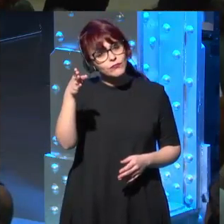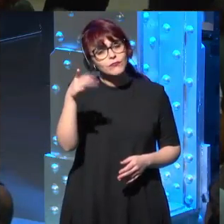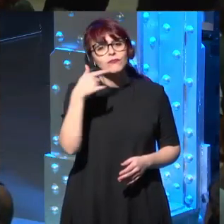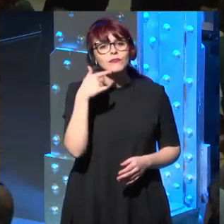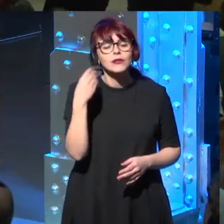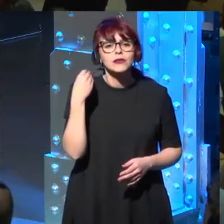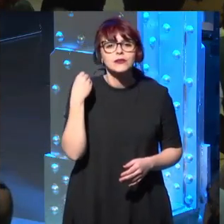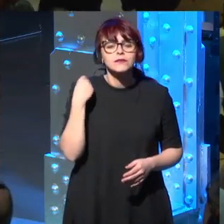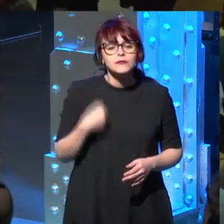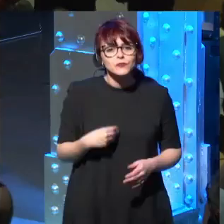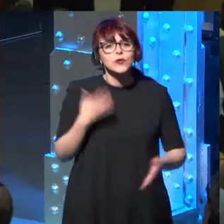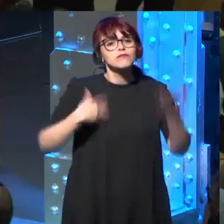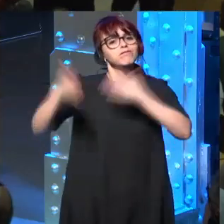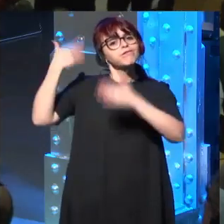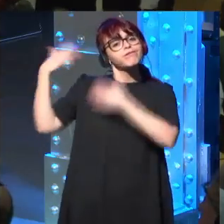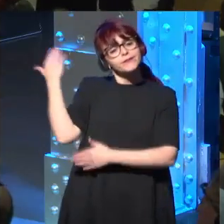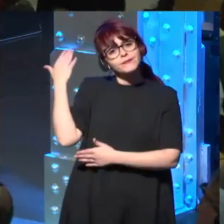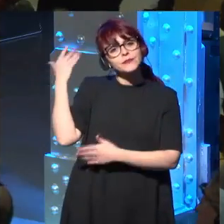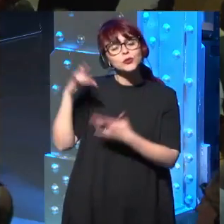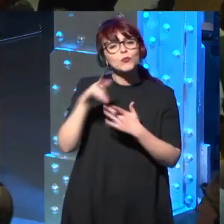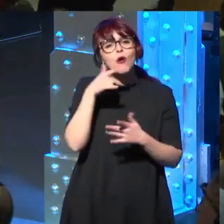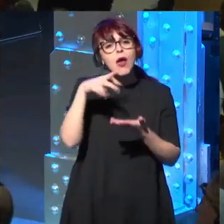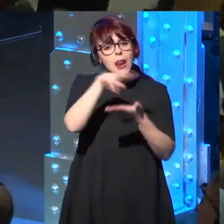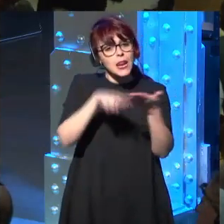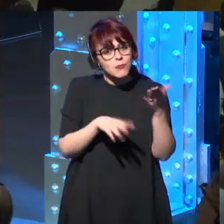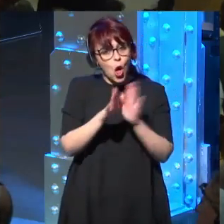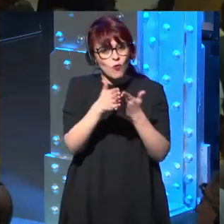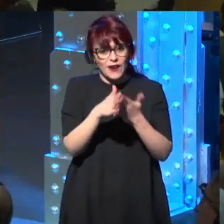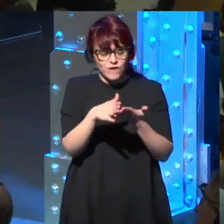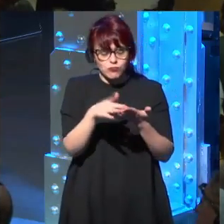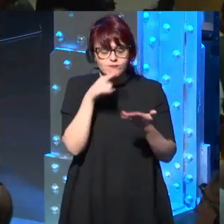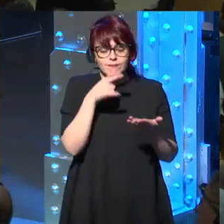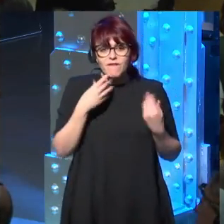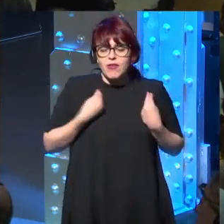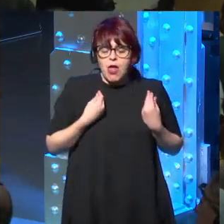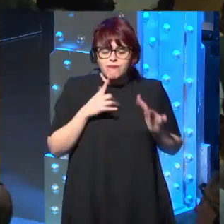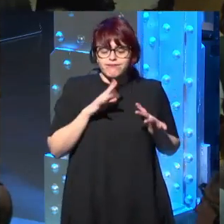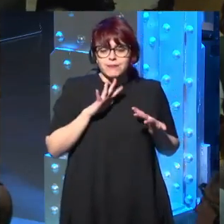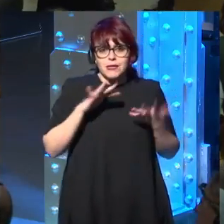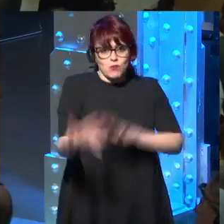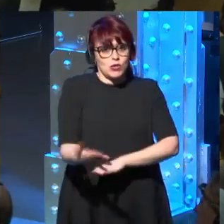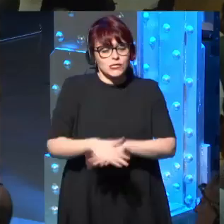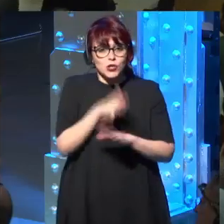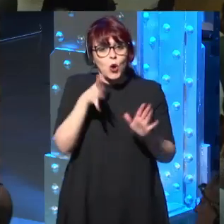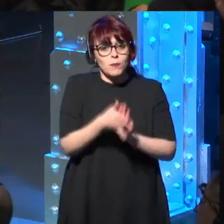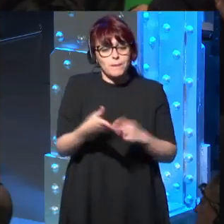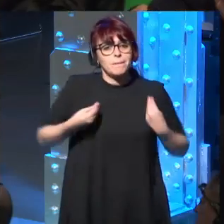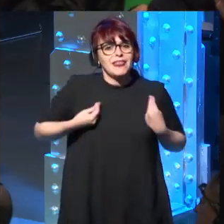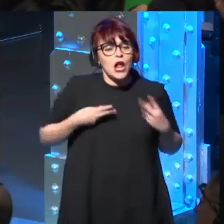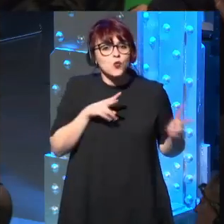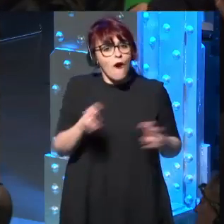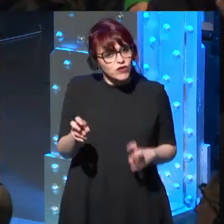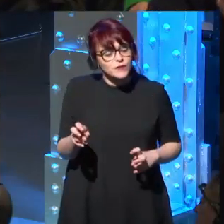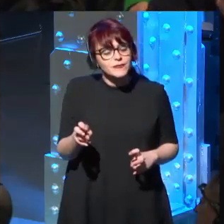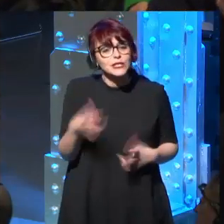Once I read a book and it changed my whole life. This is the very beginning of the new life. Which